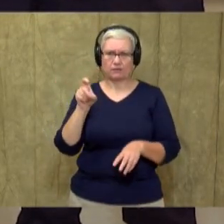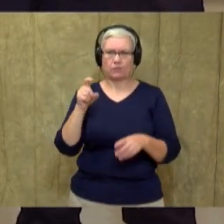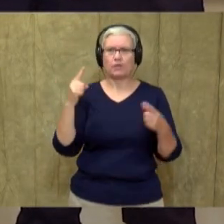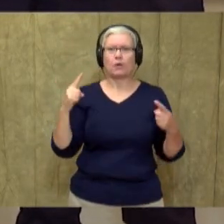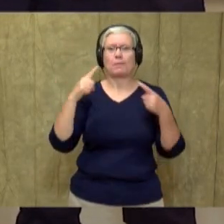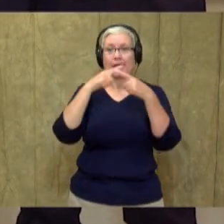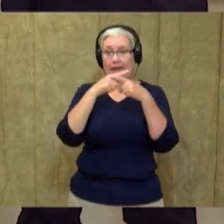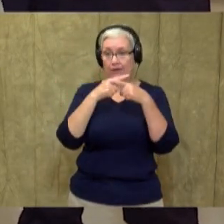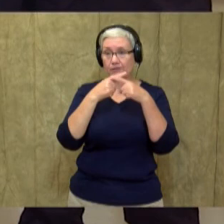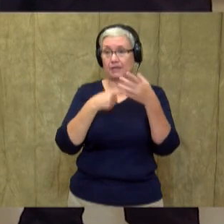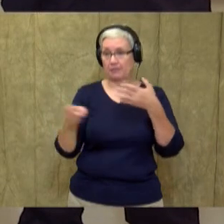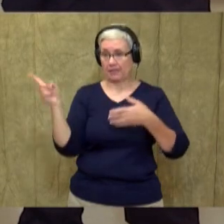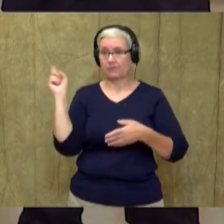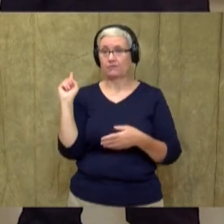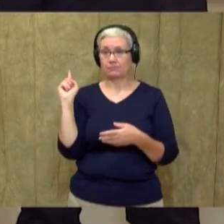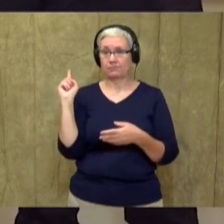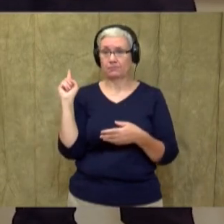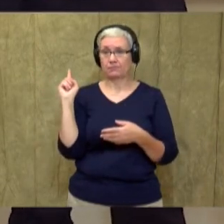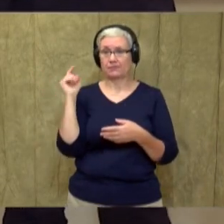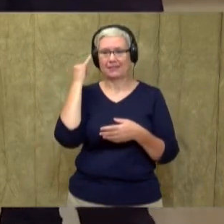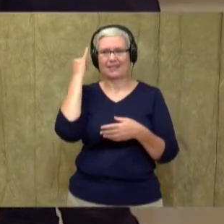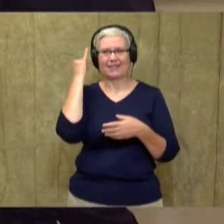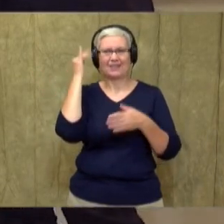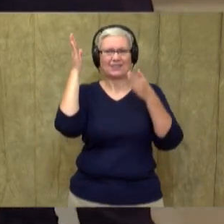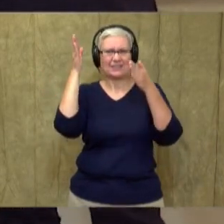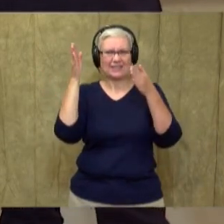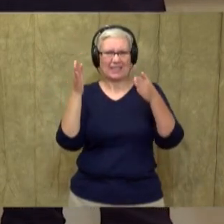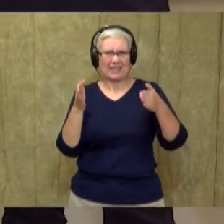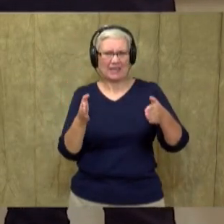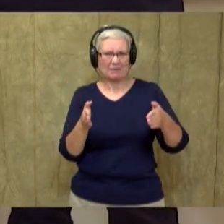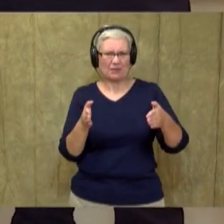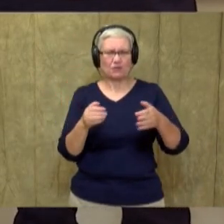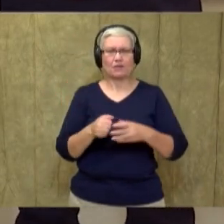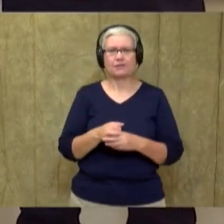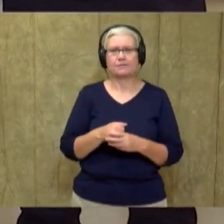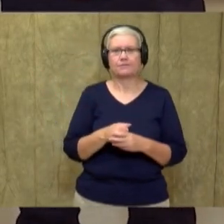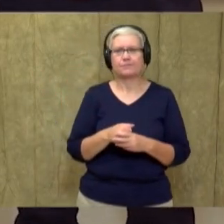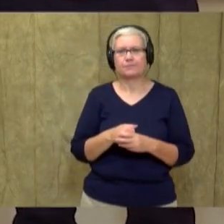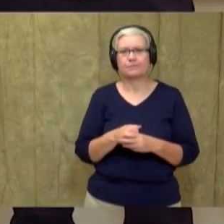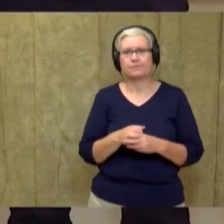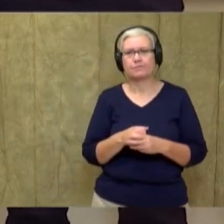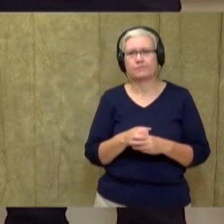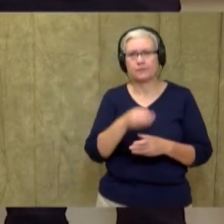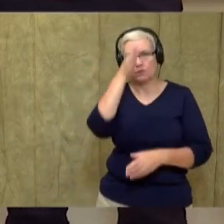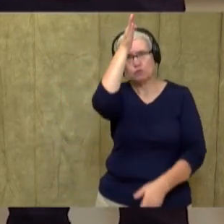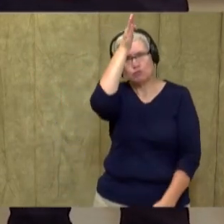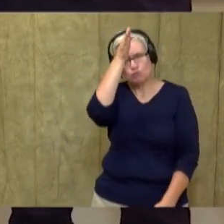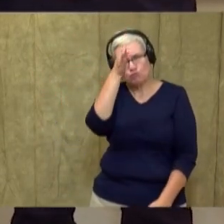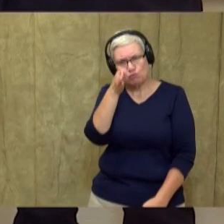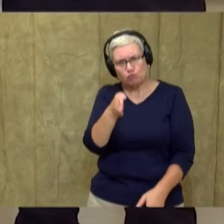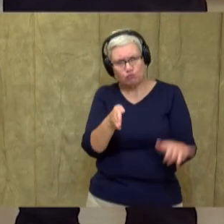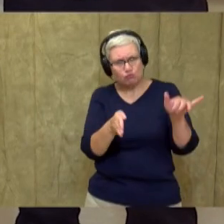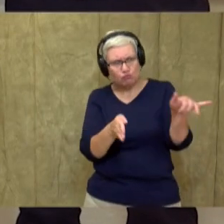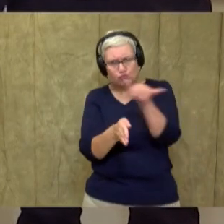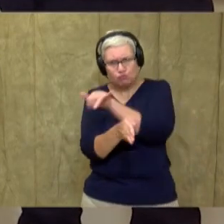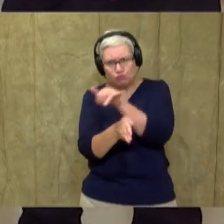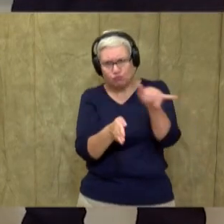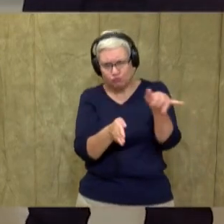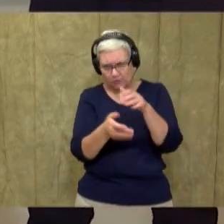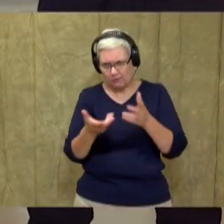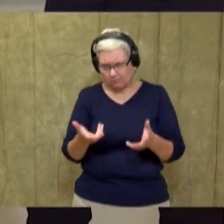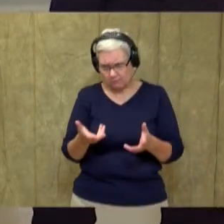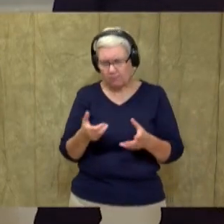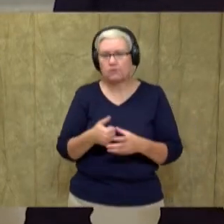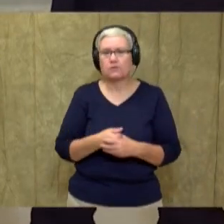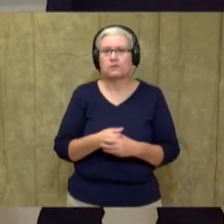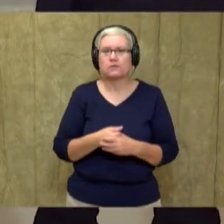week. And I talked about this idea of symmetry, but what other key characteristics of a parabola are there for us to explore? And then today we focused